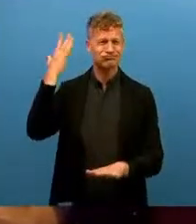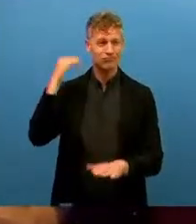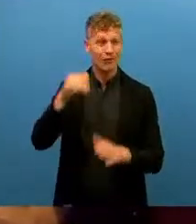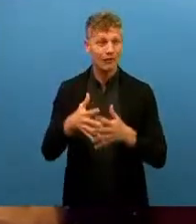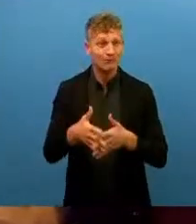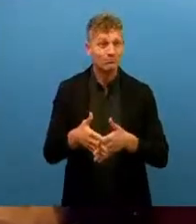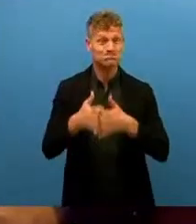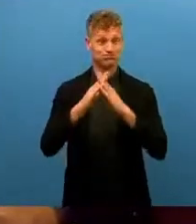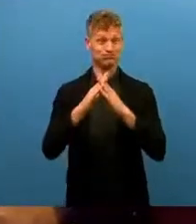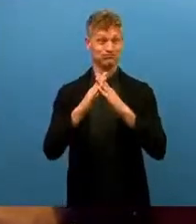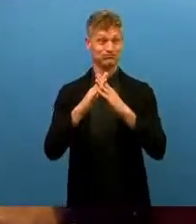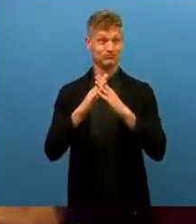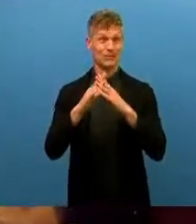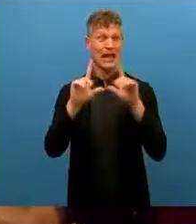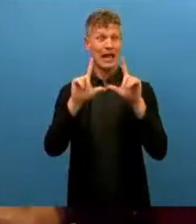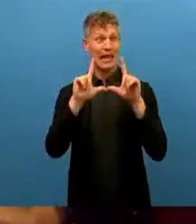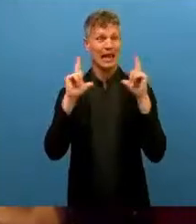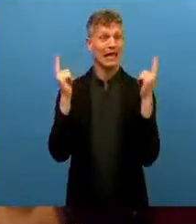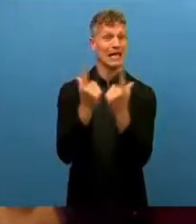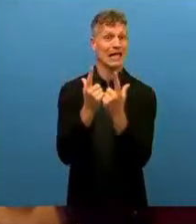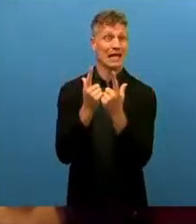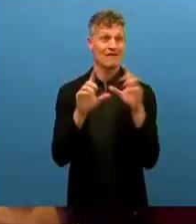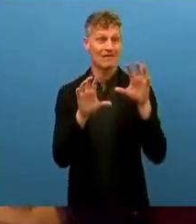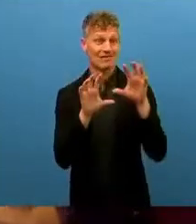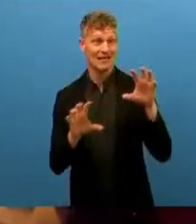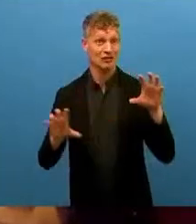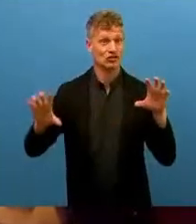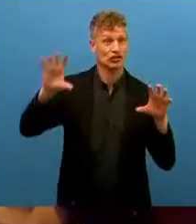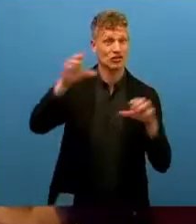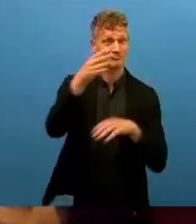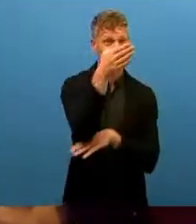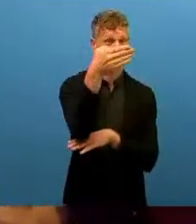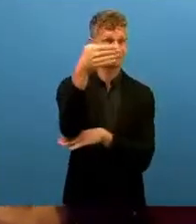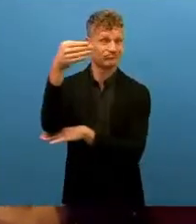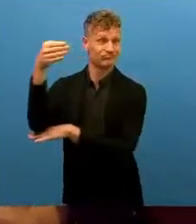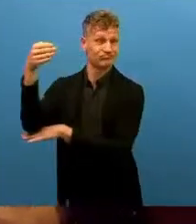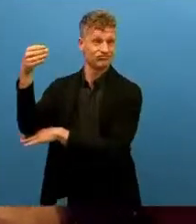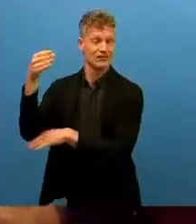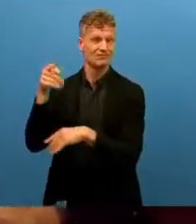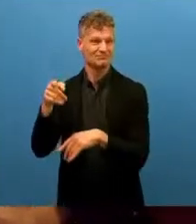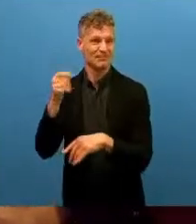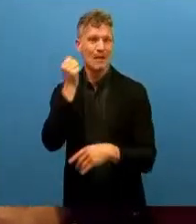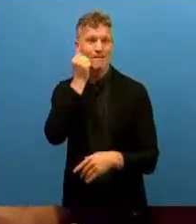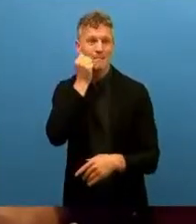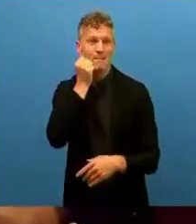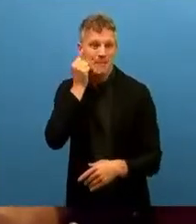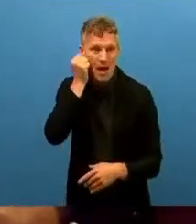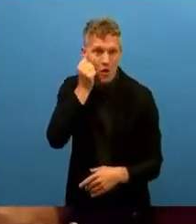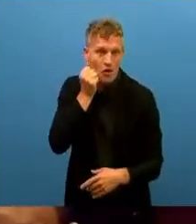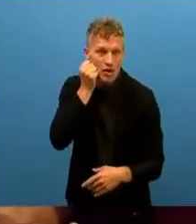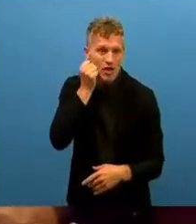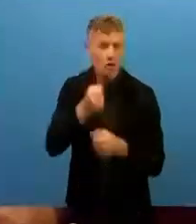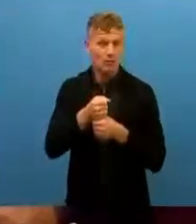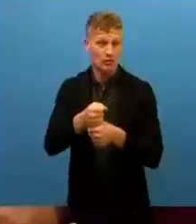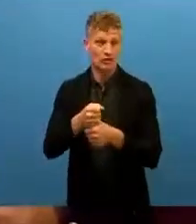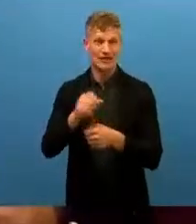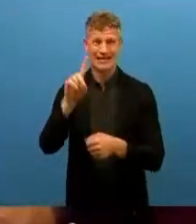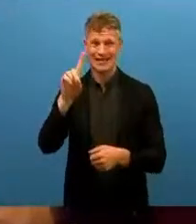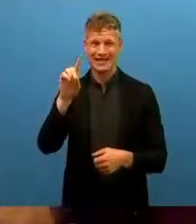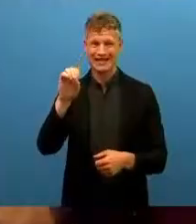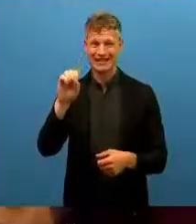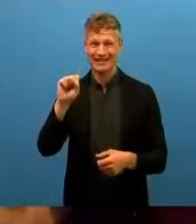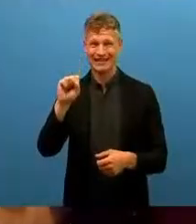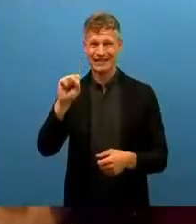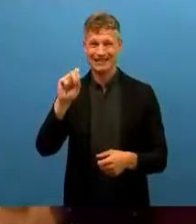the Maori representative Ratana, also Desgahe, their efforts to